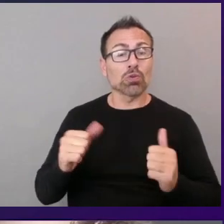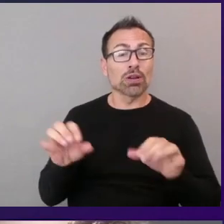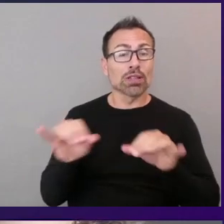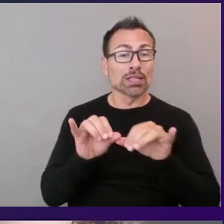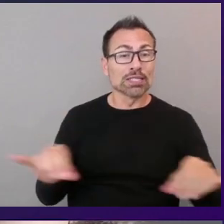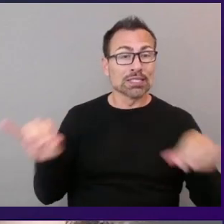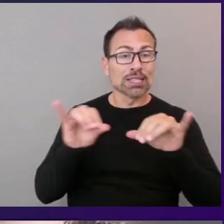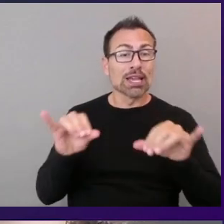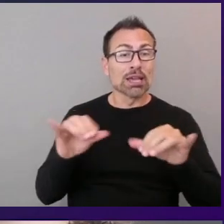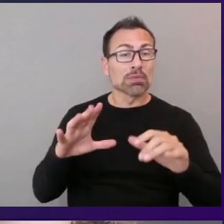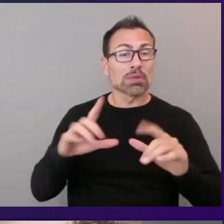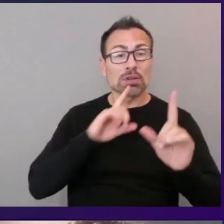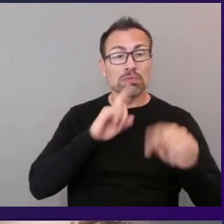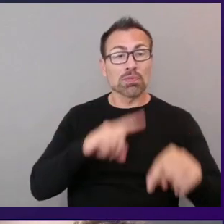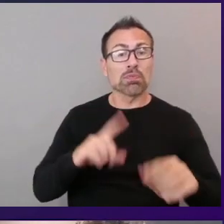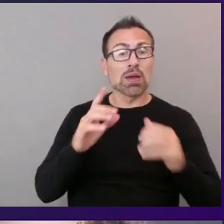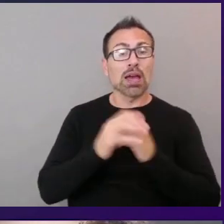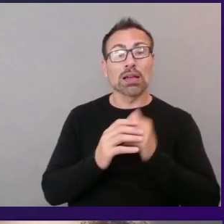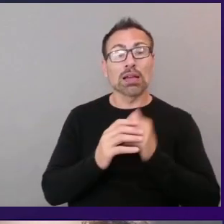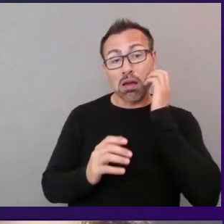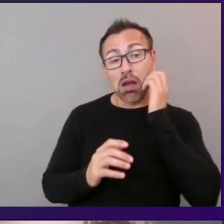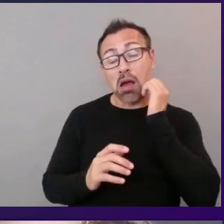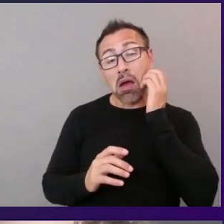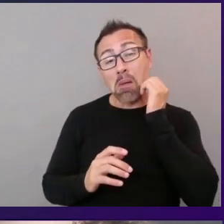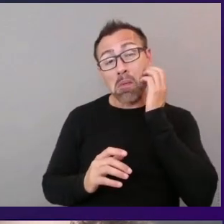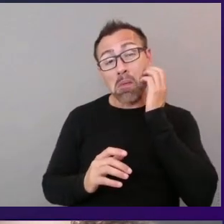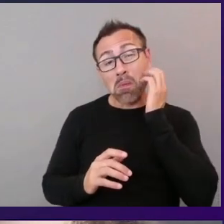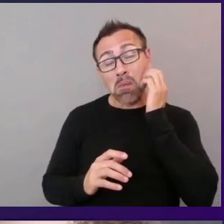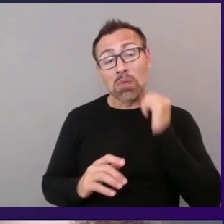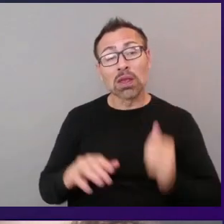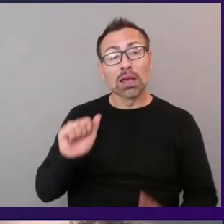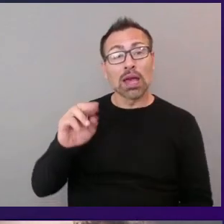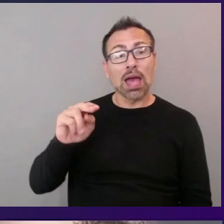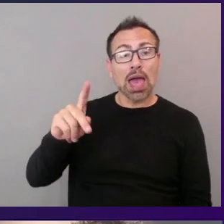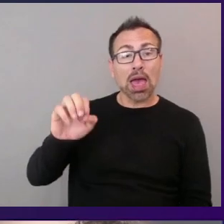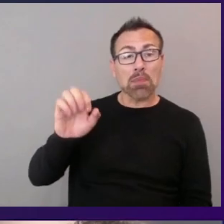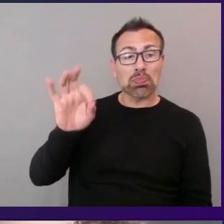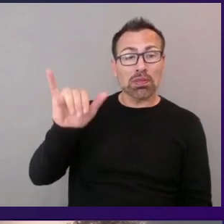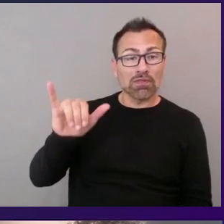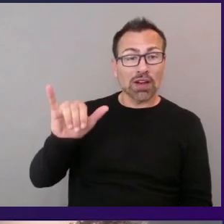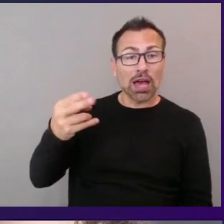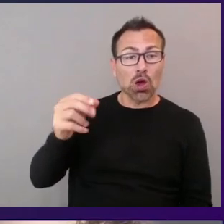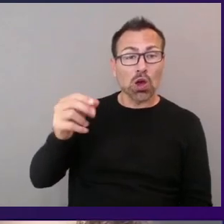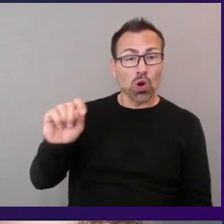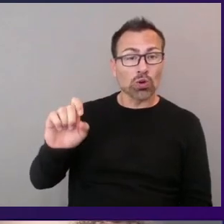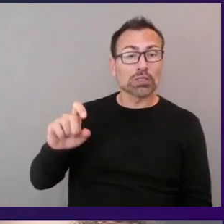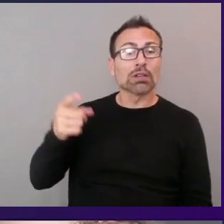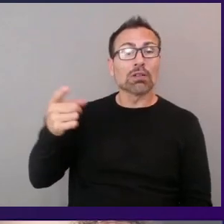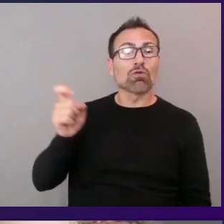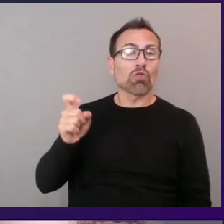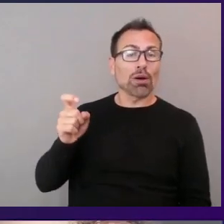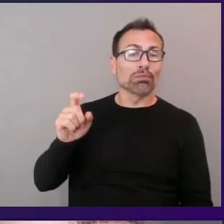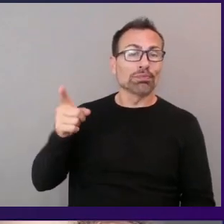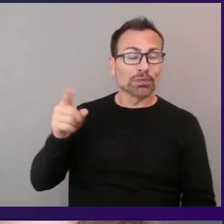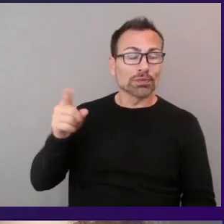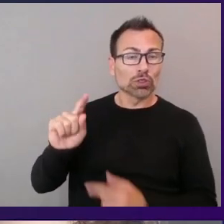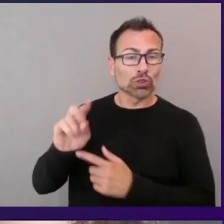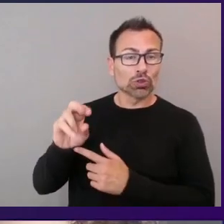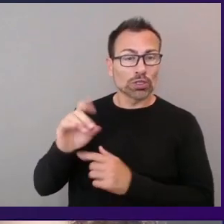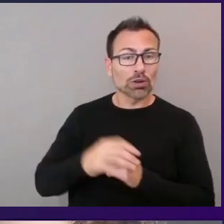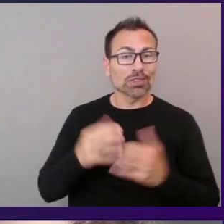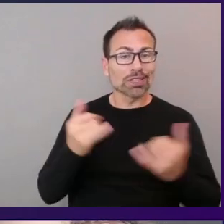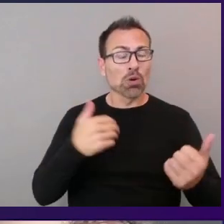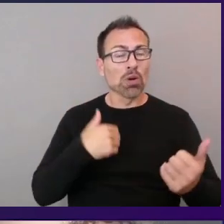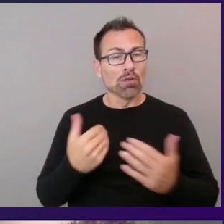Studio. Now you see that we have a new category API and also Amplify downloaded